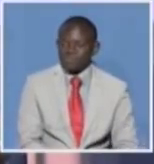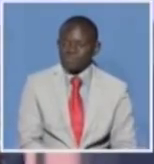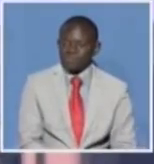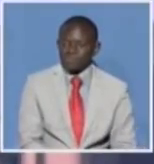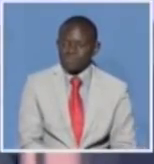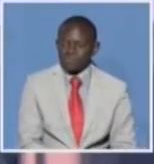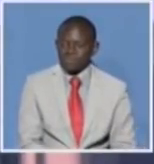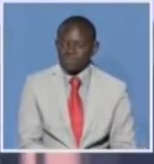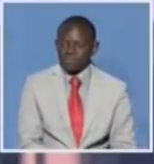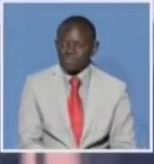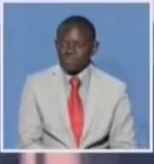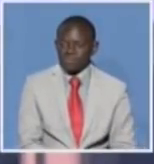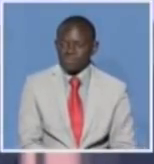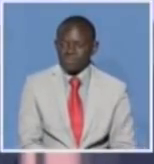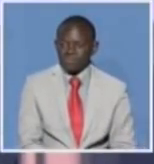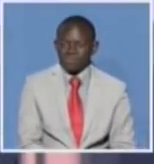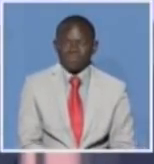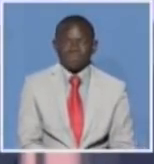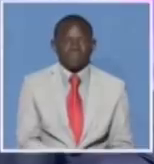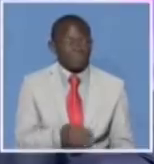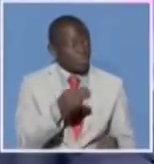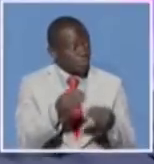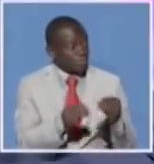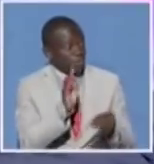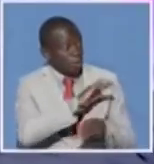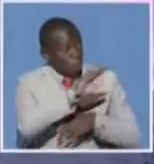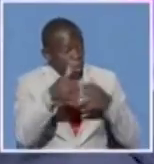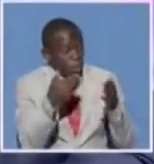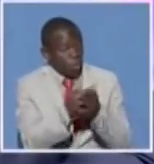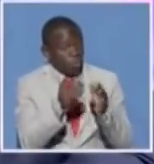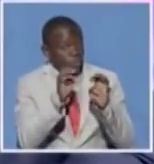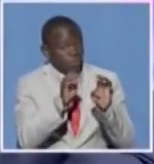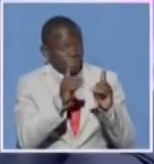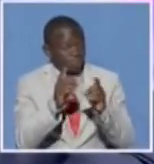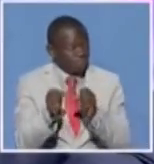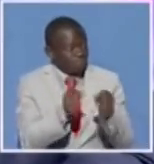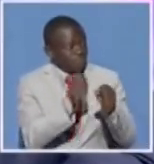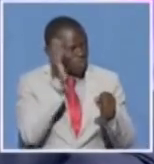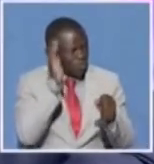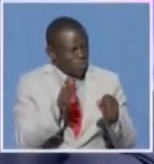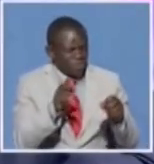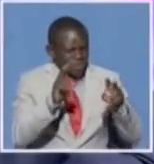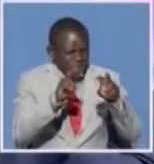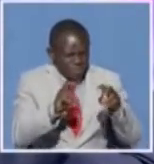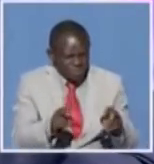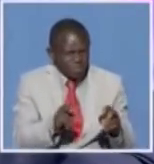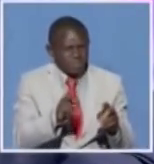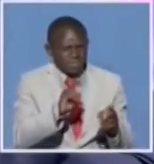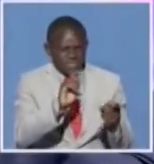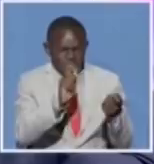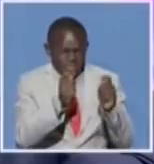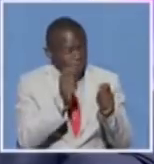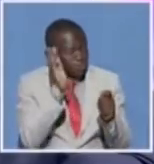to probably relook all this, the entire system. Exactly. And we are very confident and very